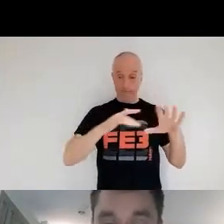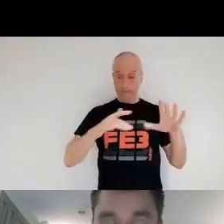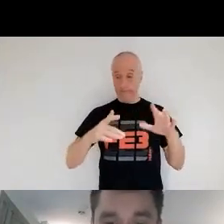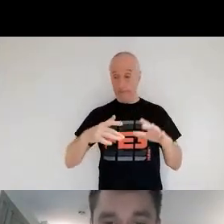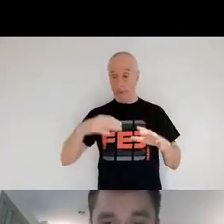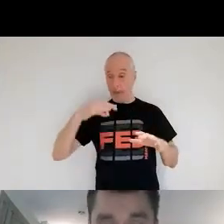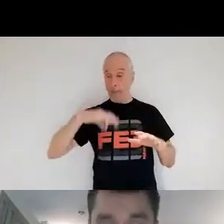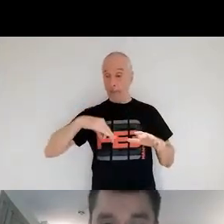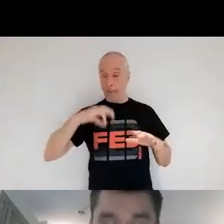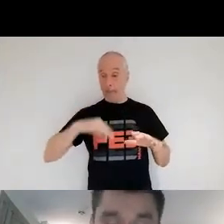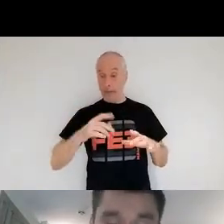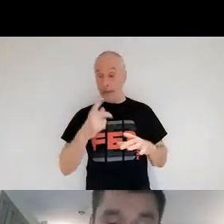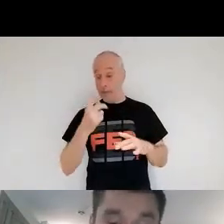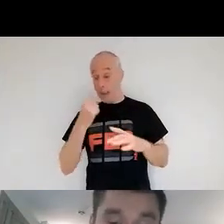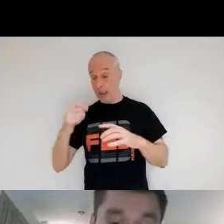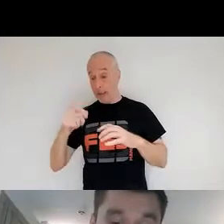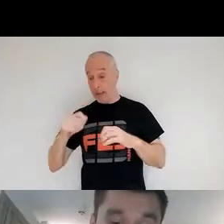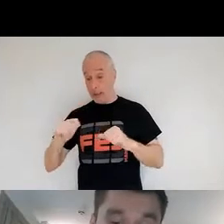the